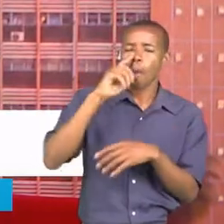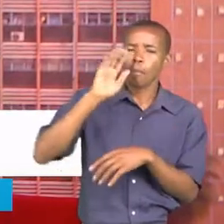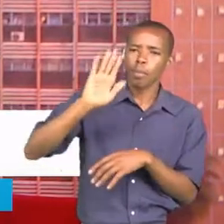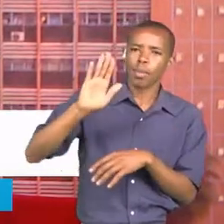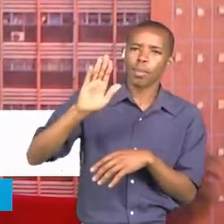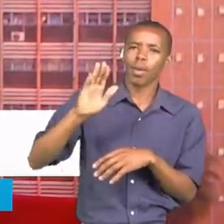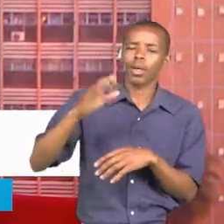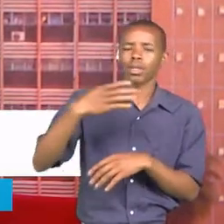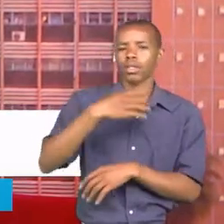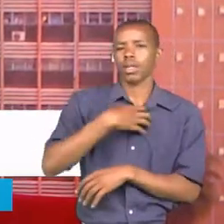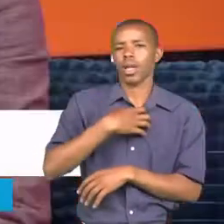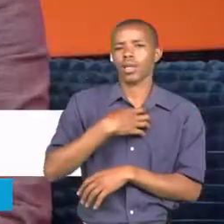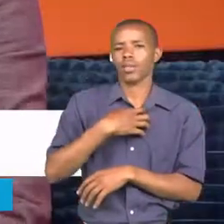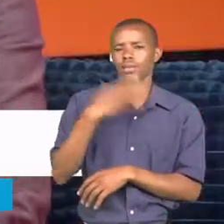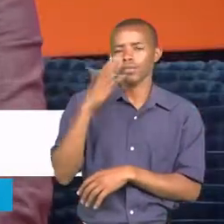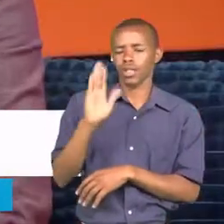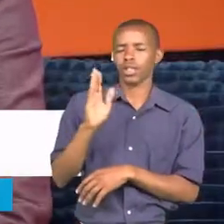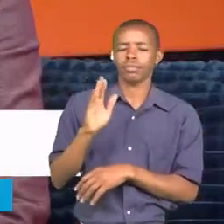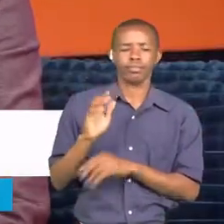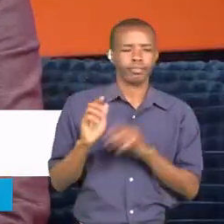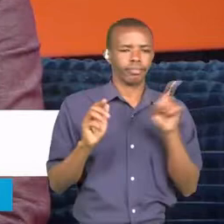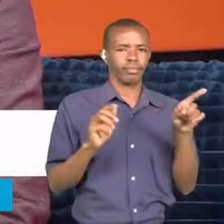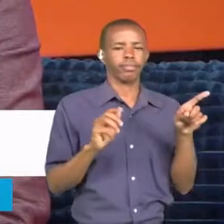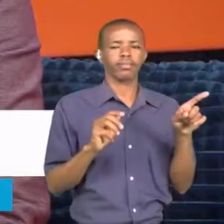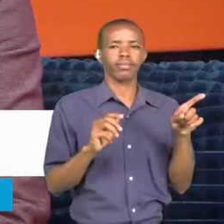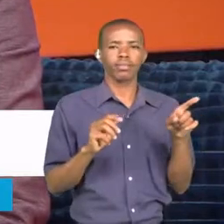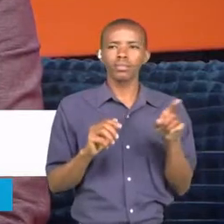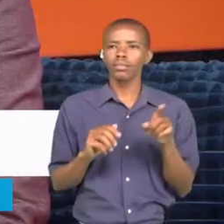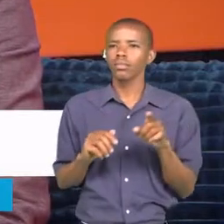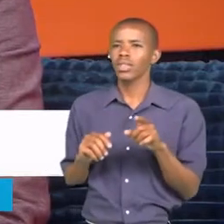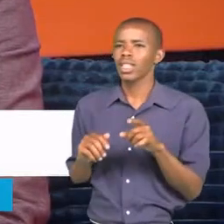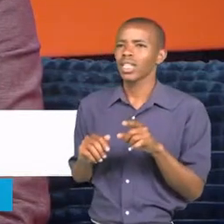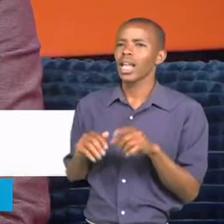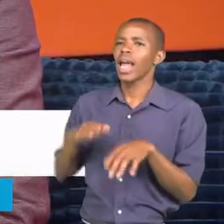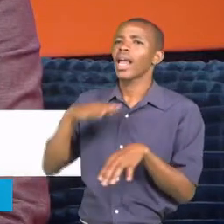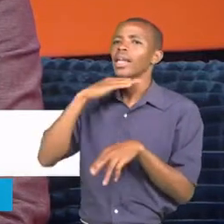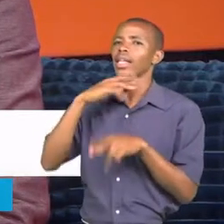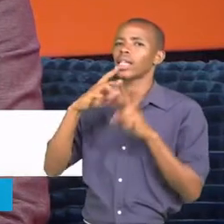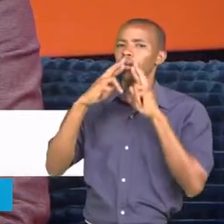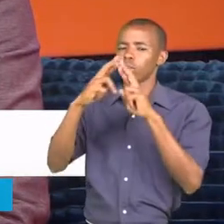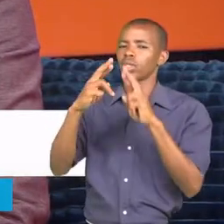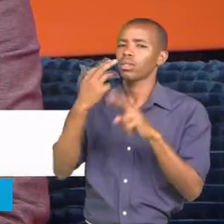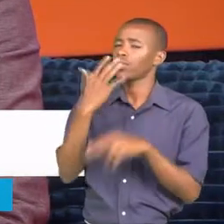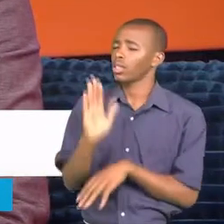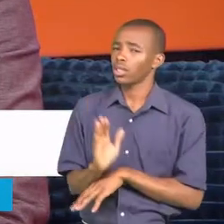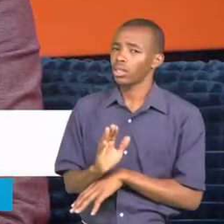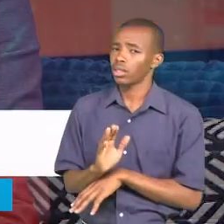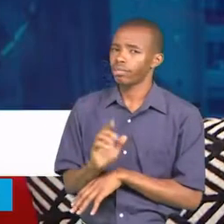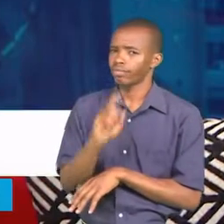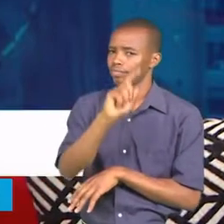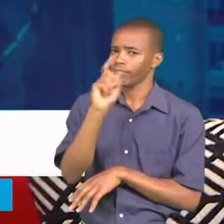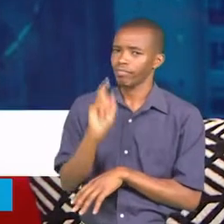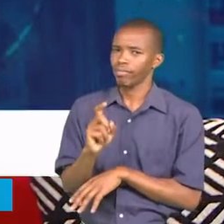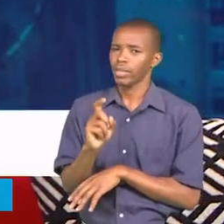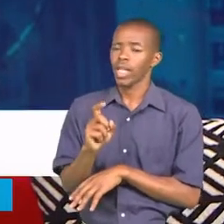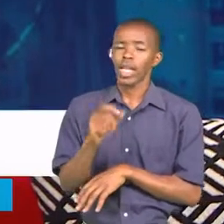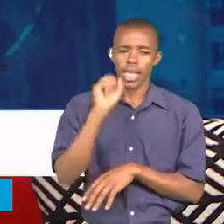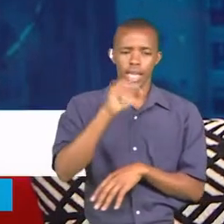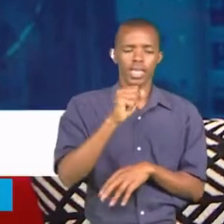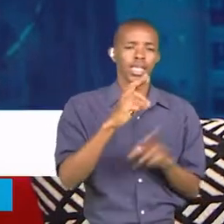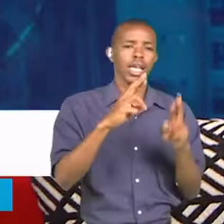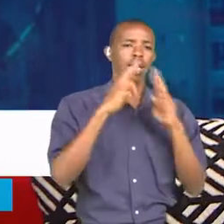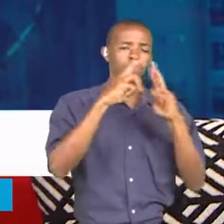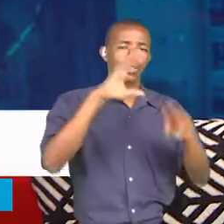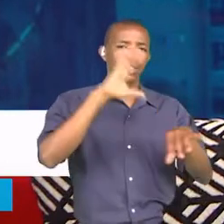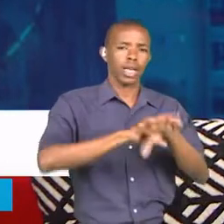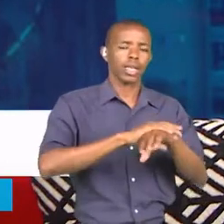having retired. Okay. Now, Kelvin, have there been any deaths reported? Yeah, we've received reports of